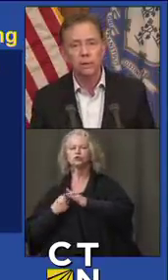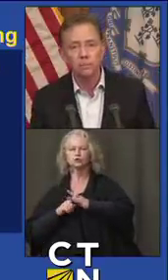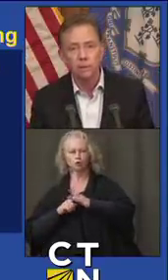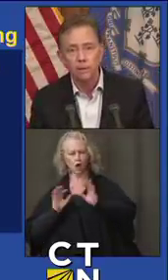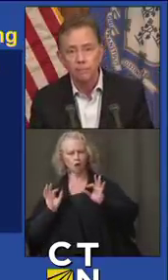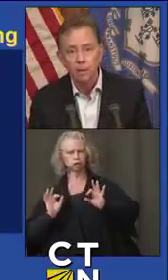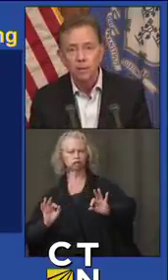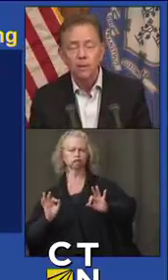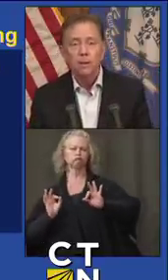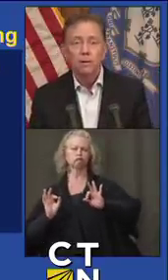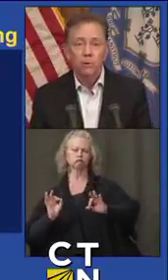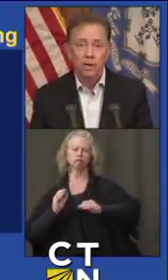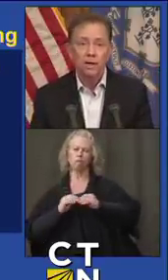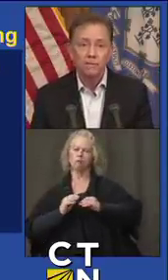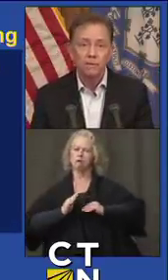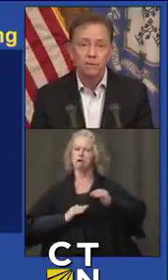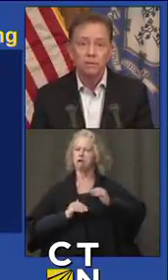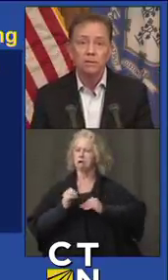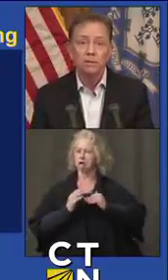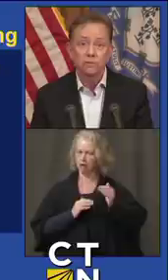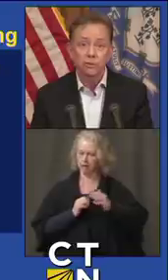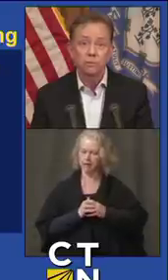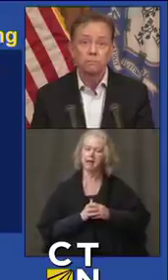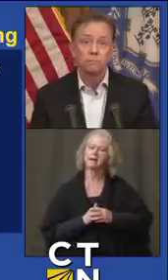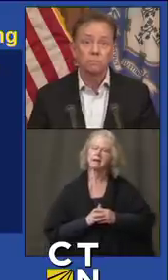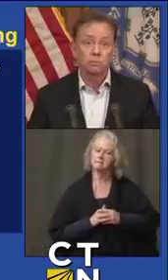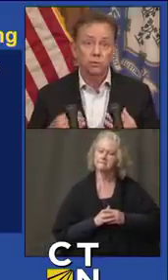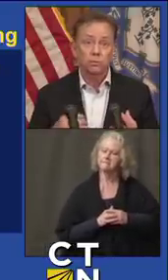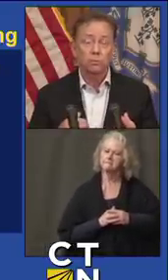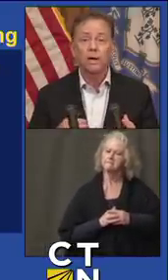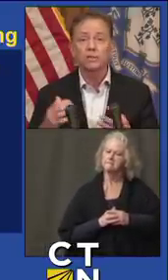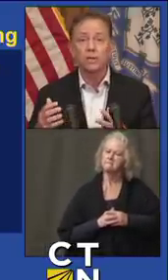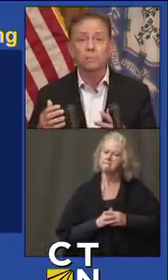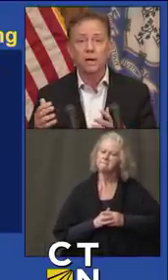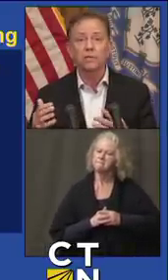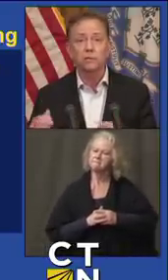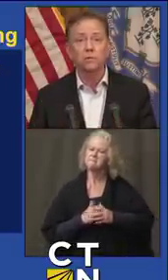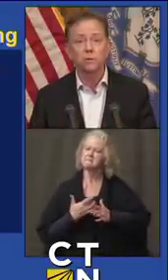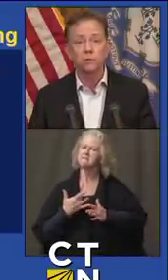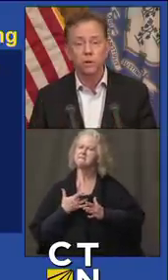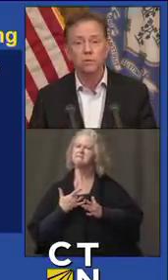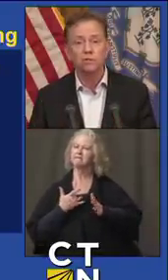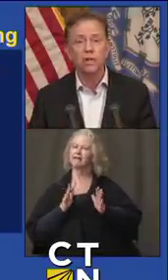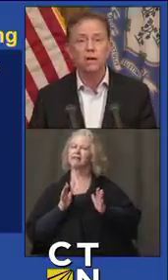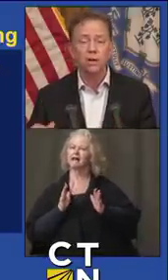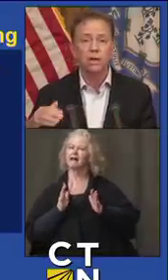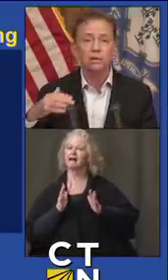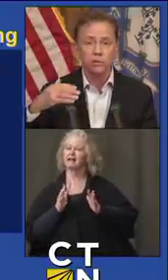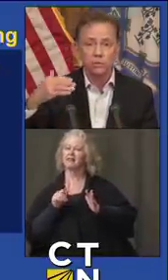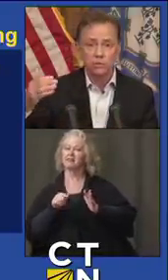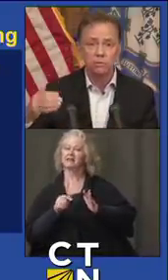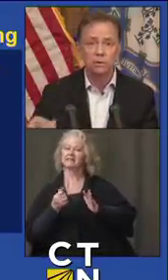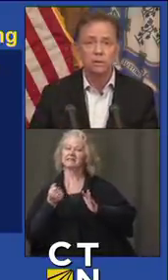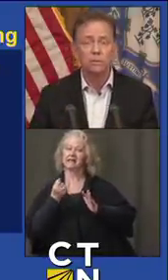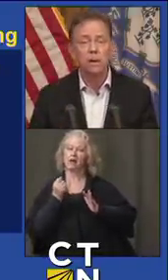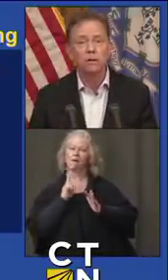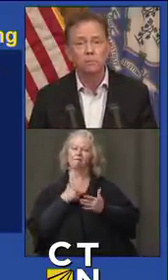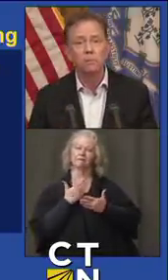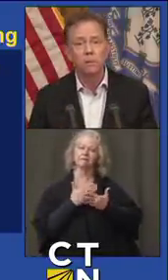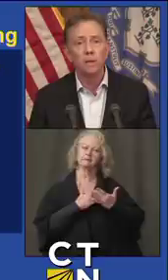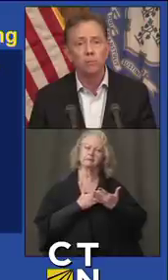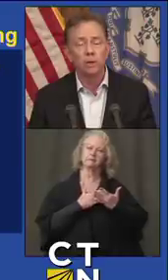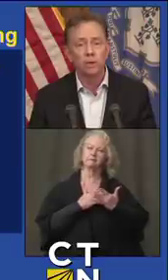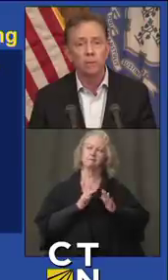match up. We're going to have surprisingly positive news for you on Saturday in terms of the amount